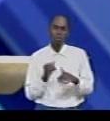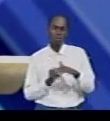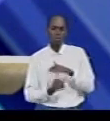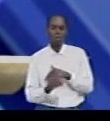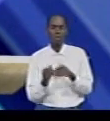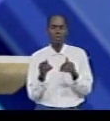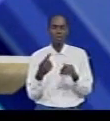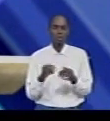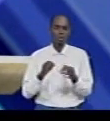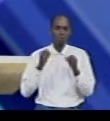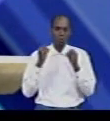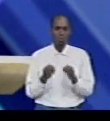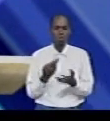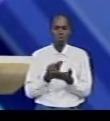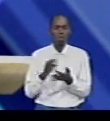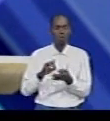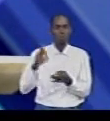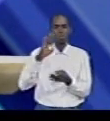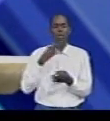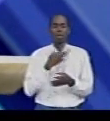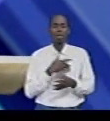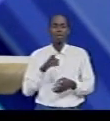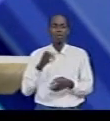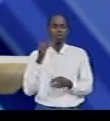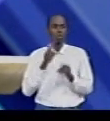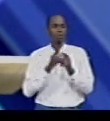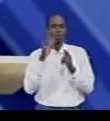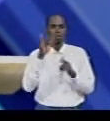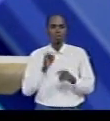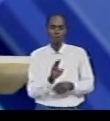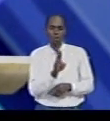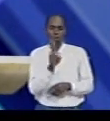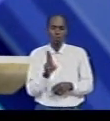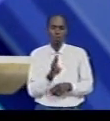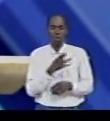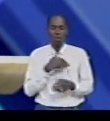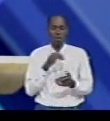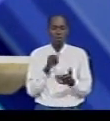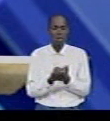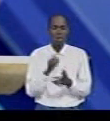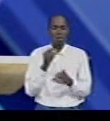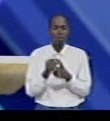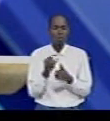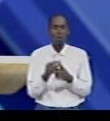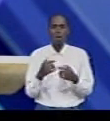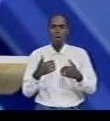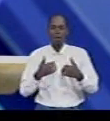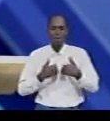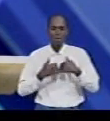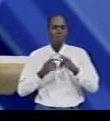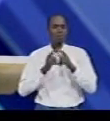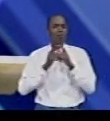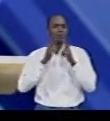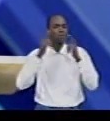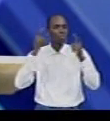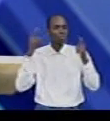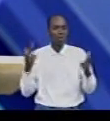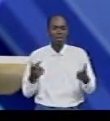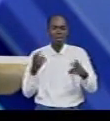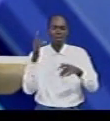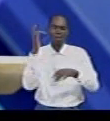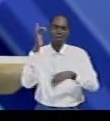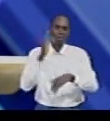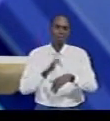greatly used, and he preached the word of God, and that word had convincing